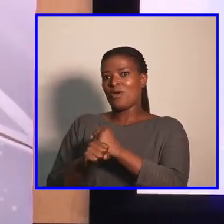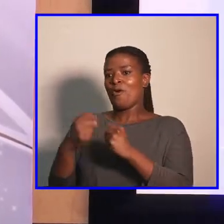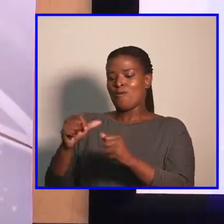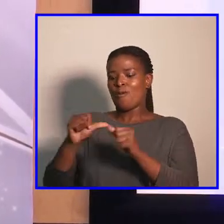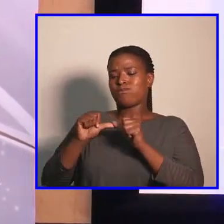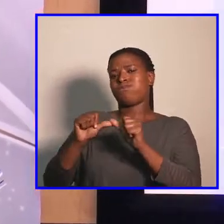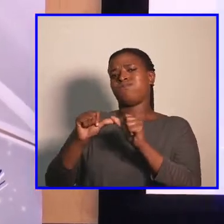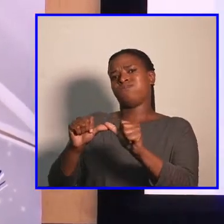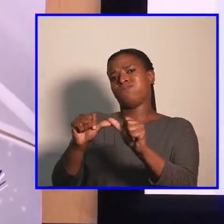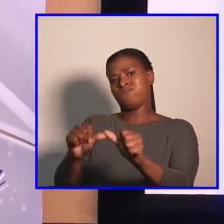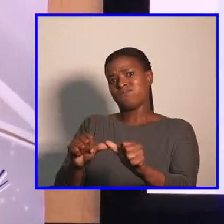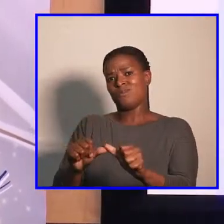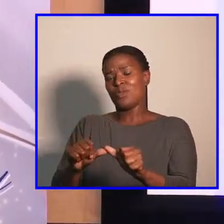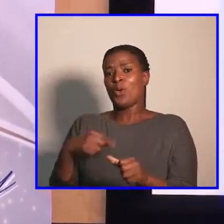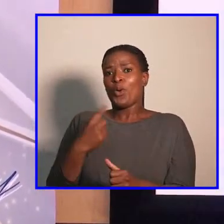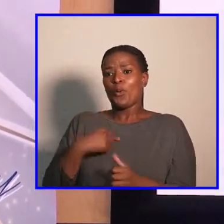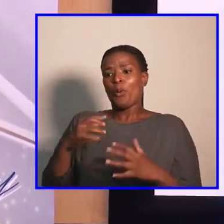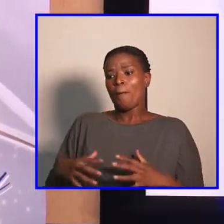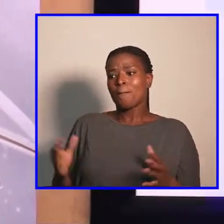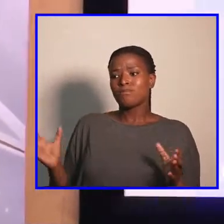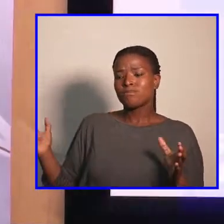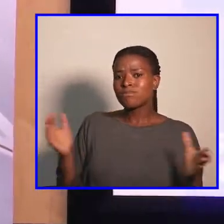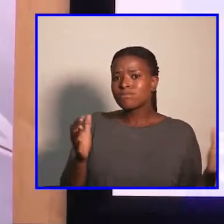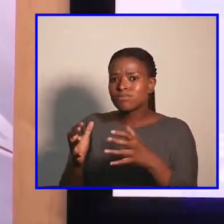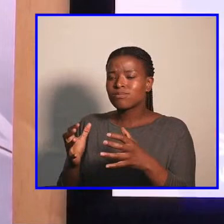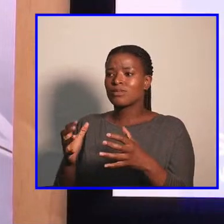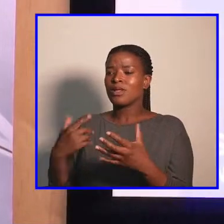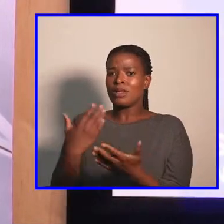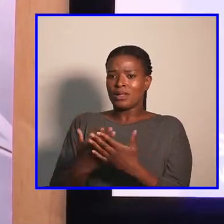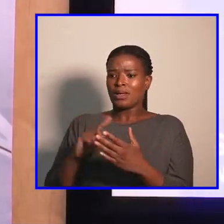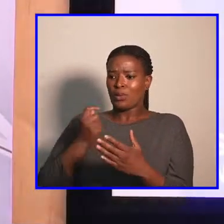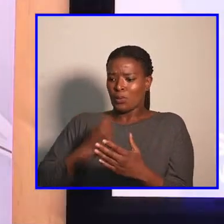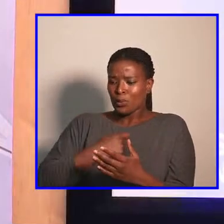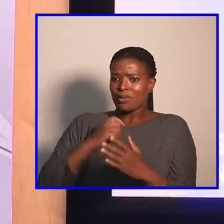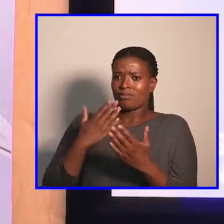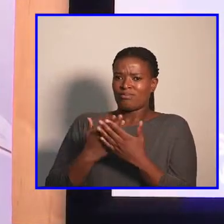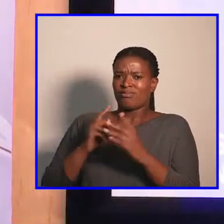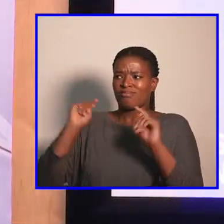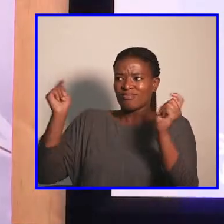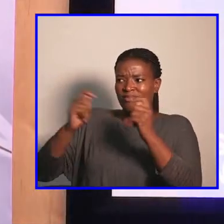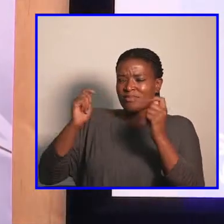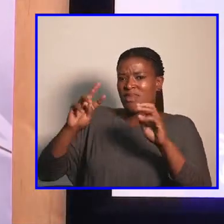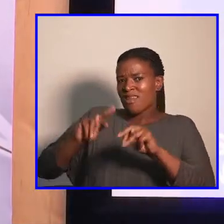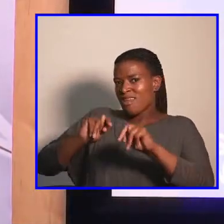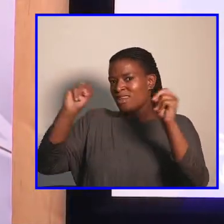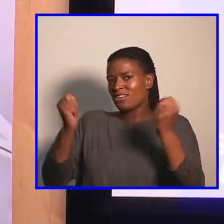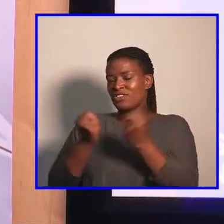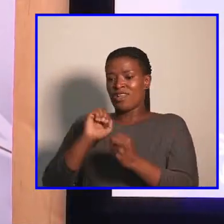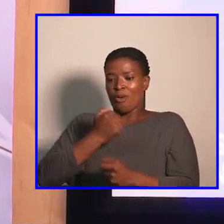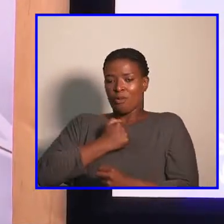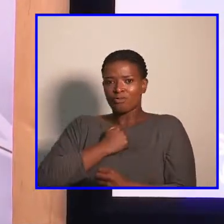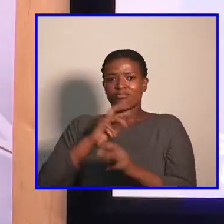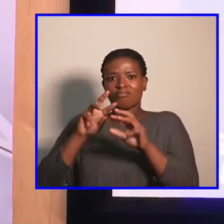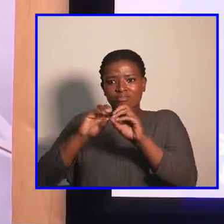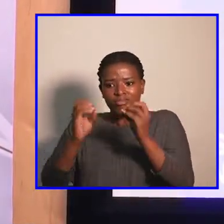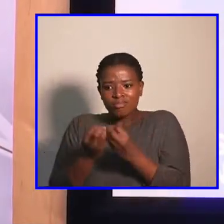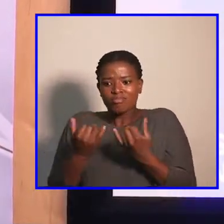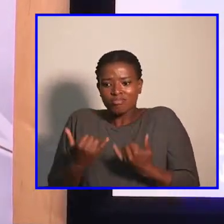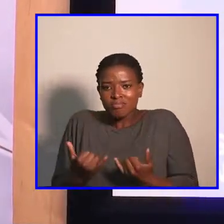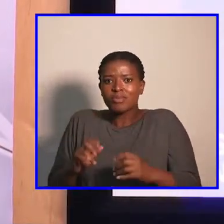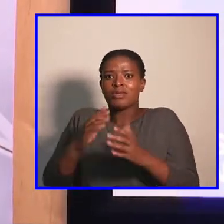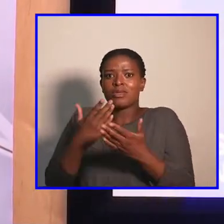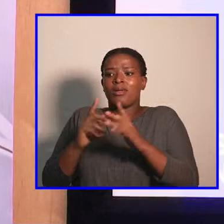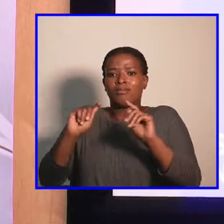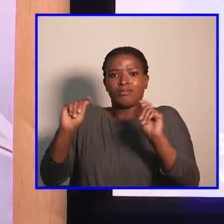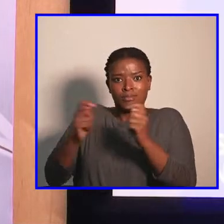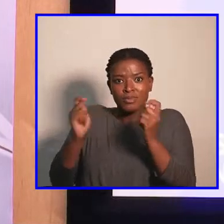progress. We are coming together to celebrate this nation, to celebrate this organization that is